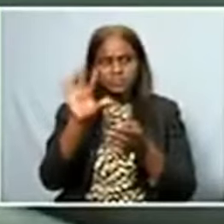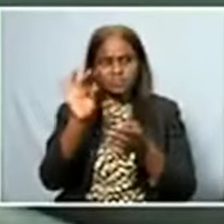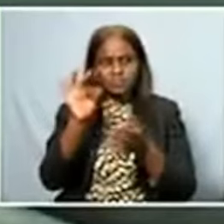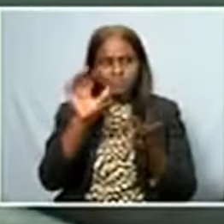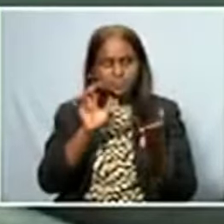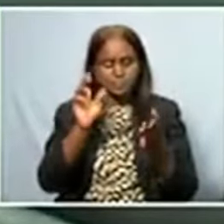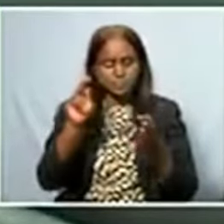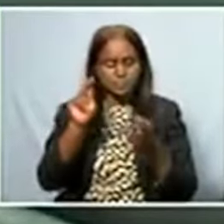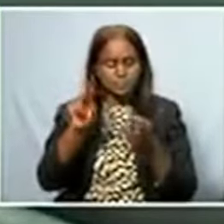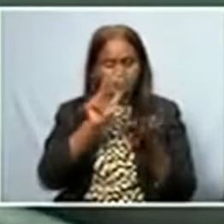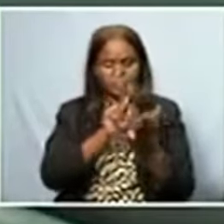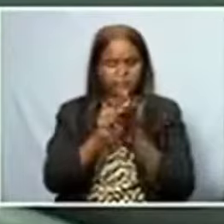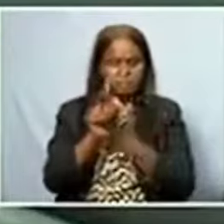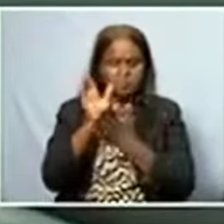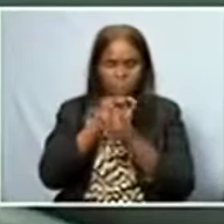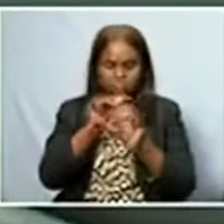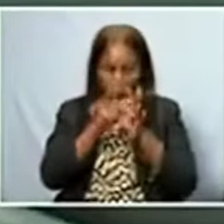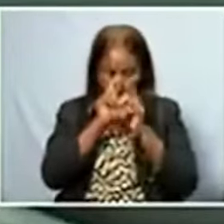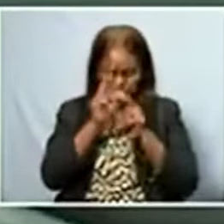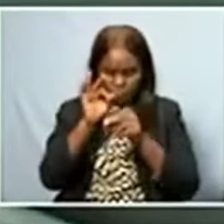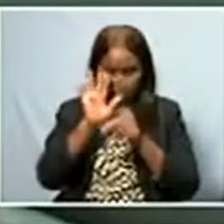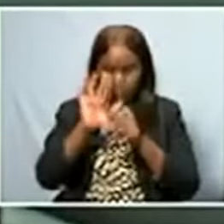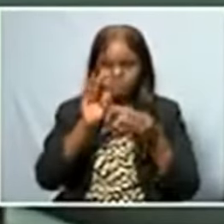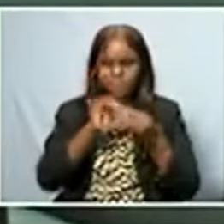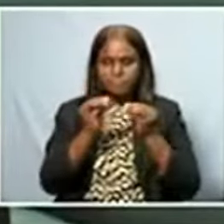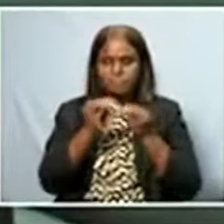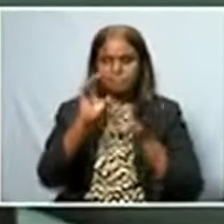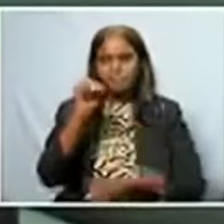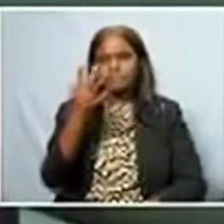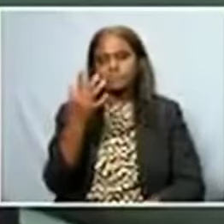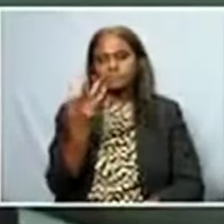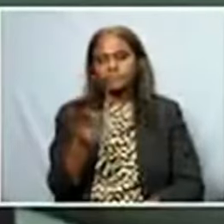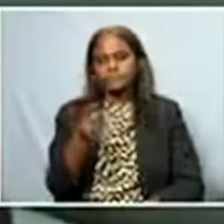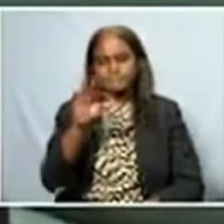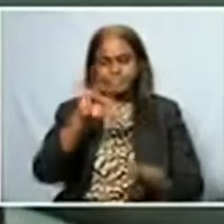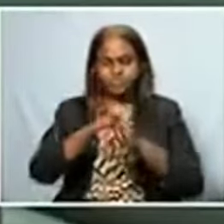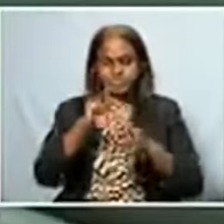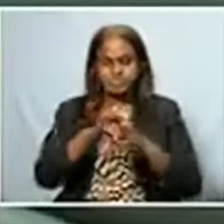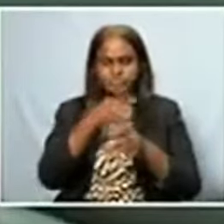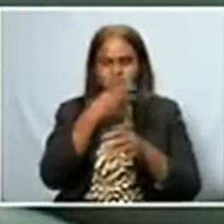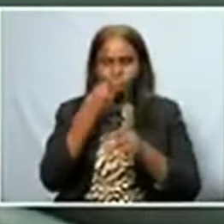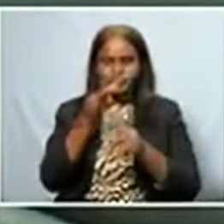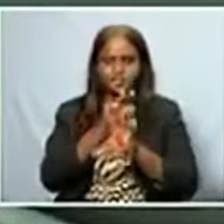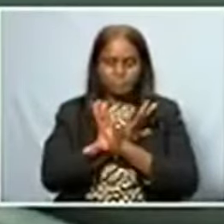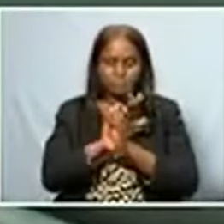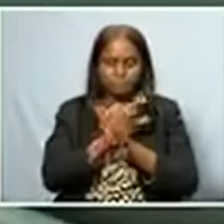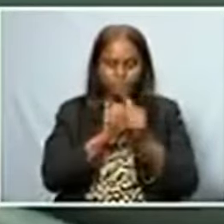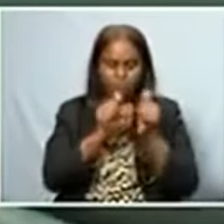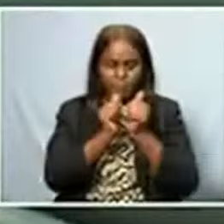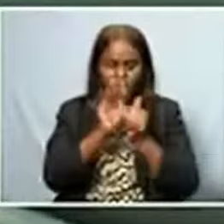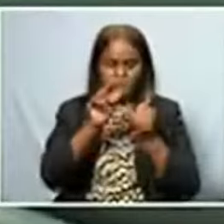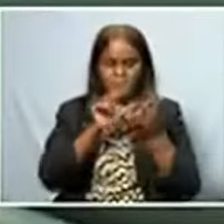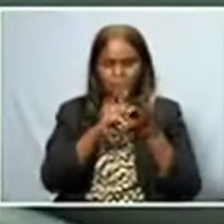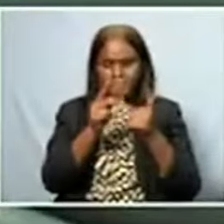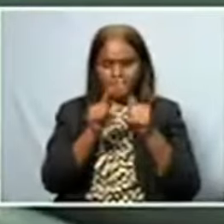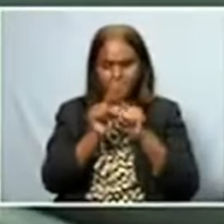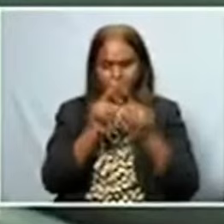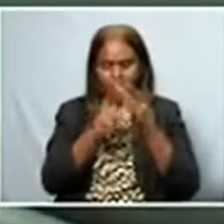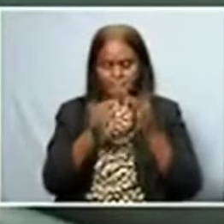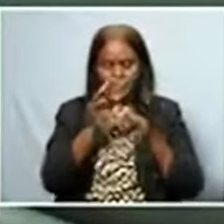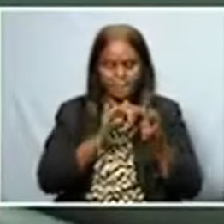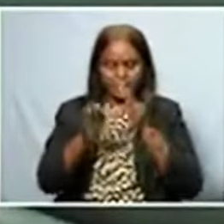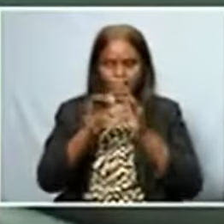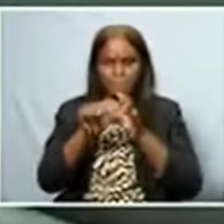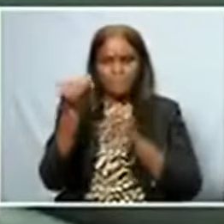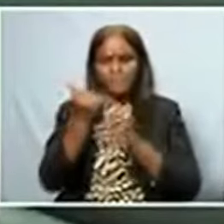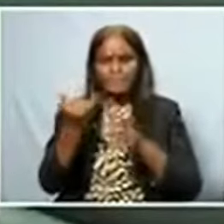1,290,475,439 kwacha be approved in respect of Head 05, Electoral Commission of Zambia, in line with the programs as outlined in